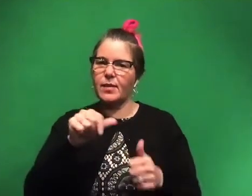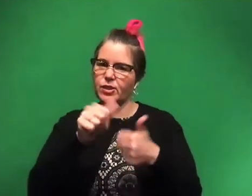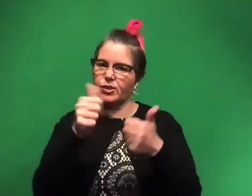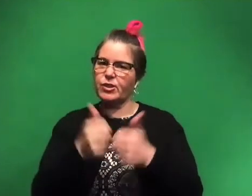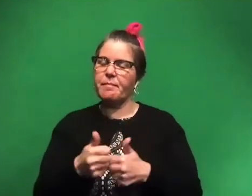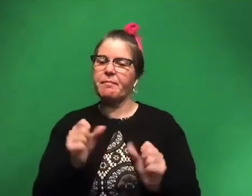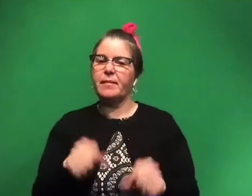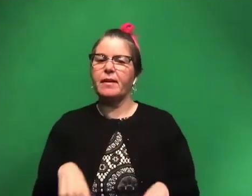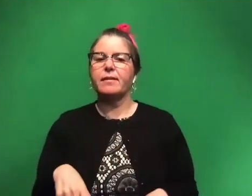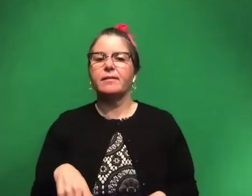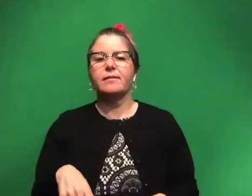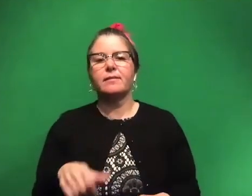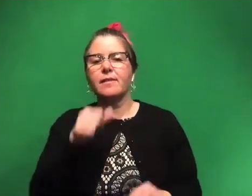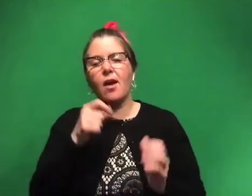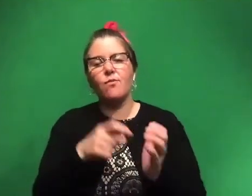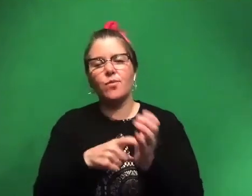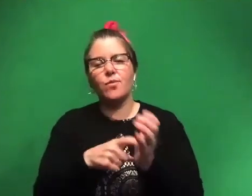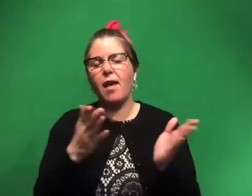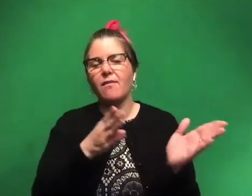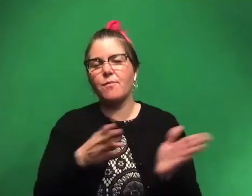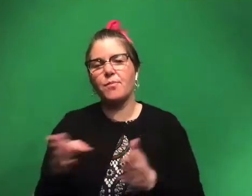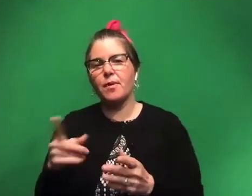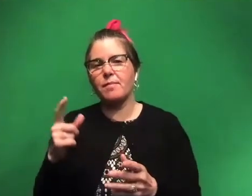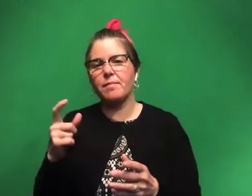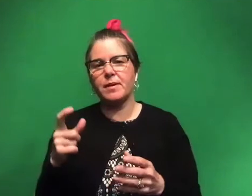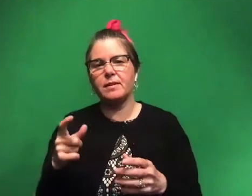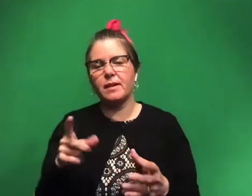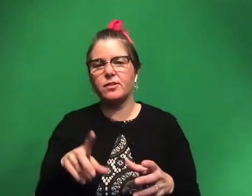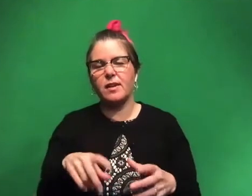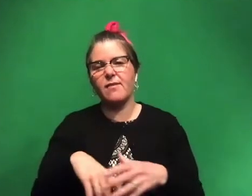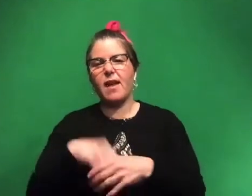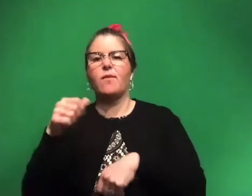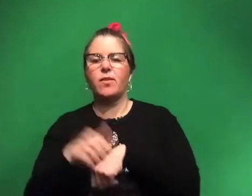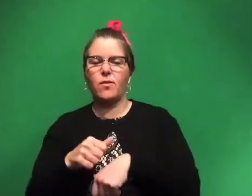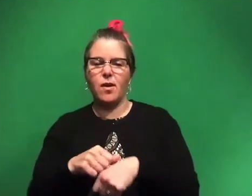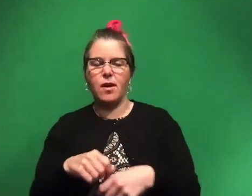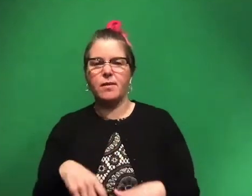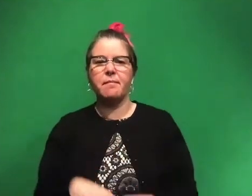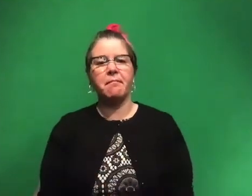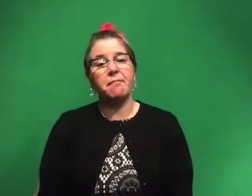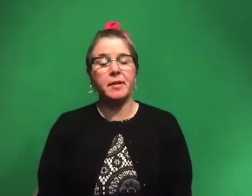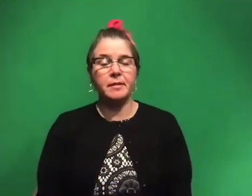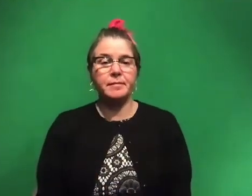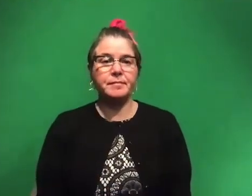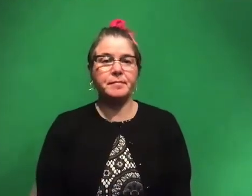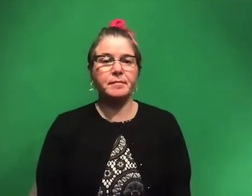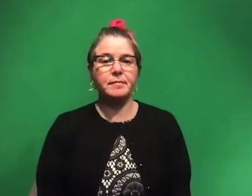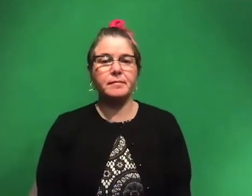And those don't actually require a whole lot of prep because they just kind of pop out of the rock. Um, but yeah, you can,